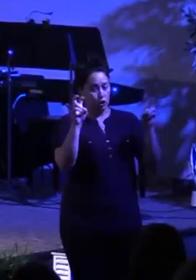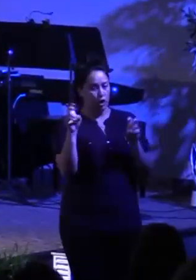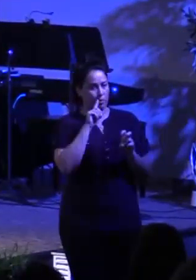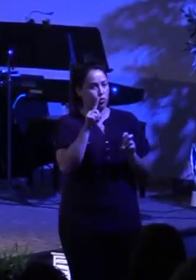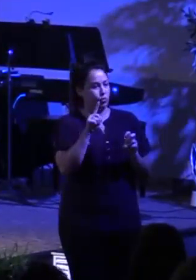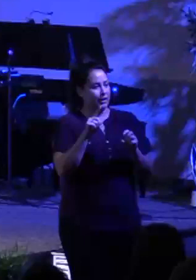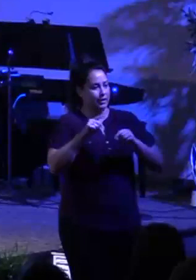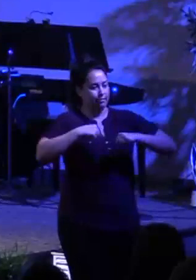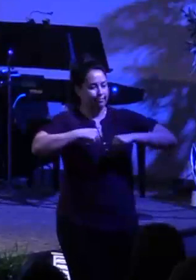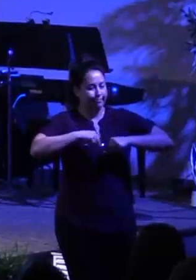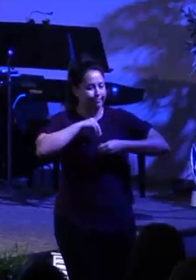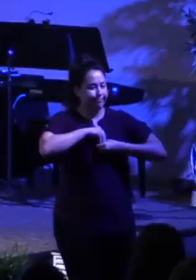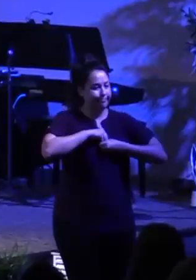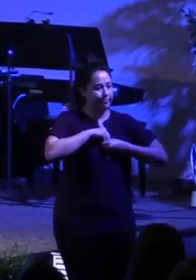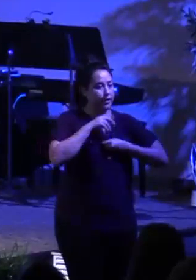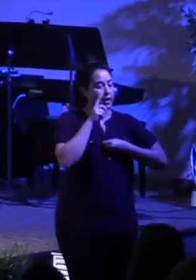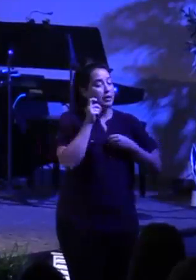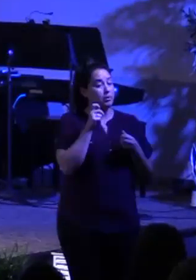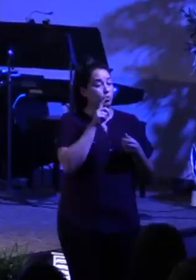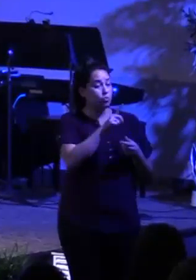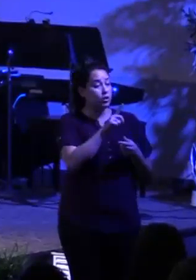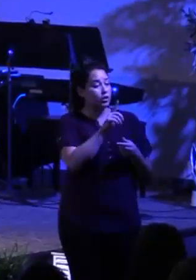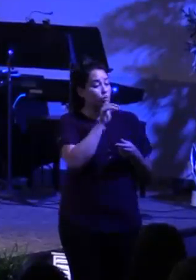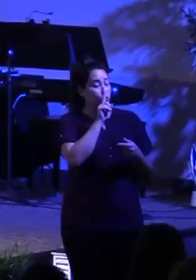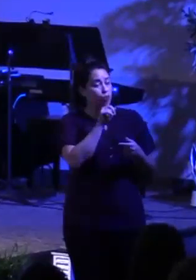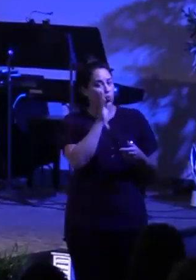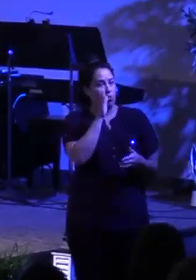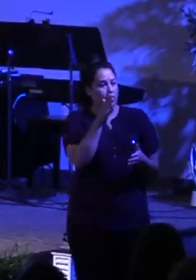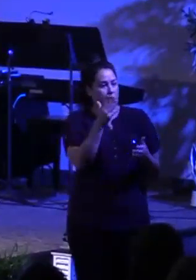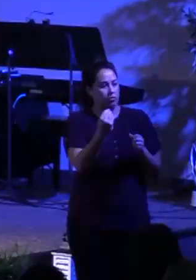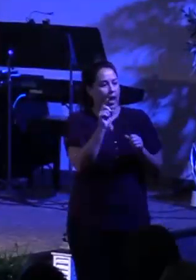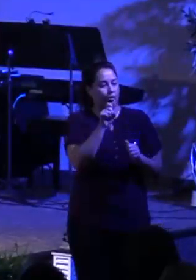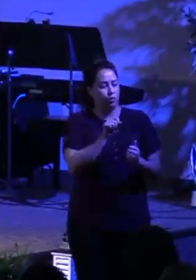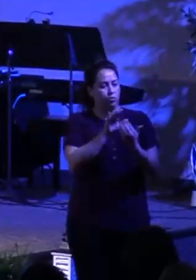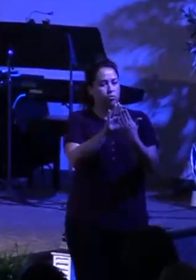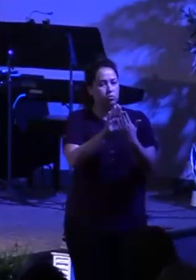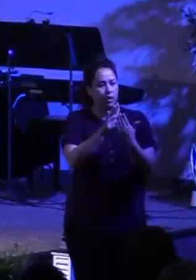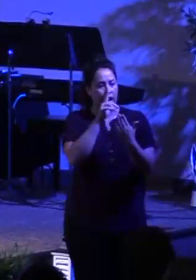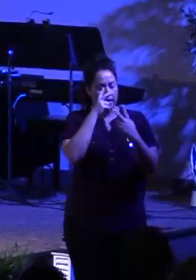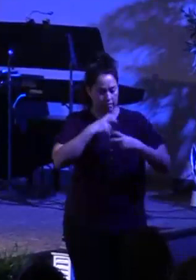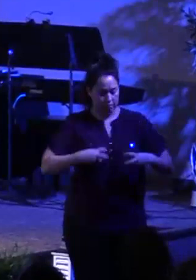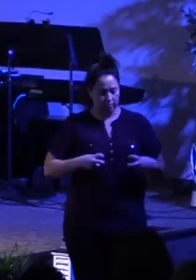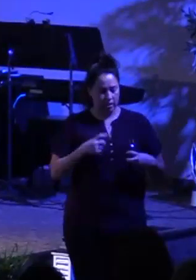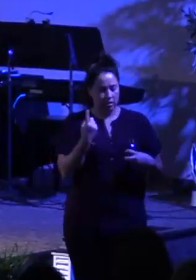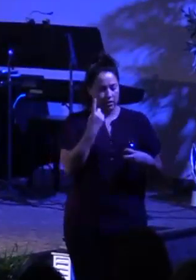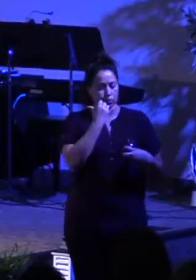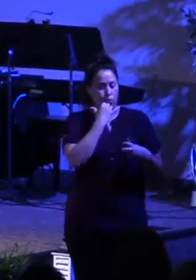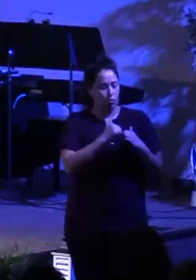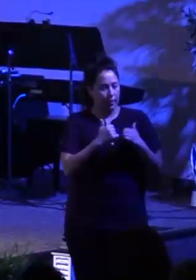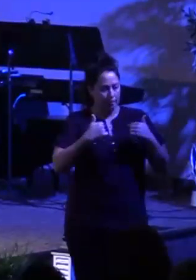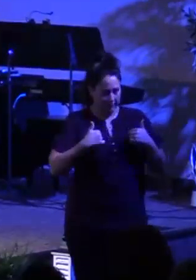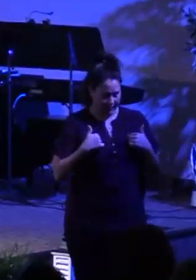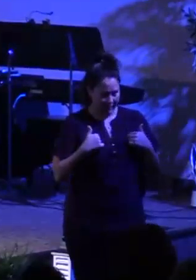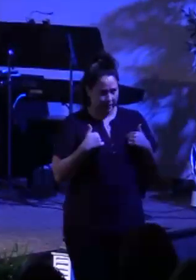are faced with the possibility that something is wrong with you. And the truth is there's nothing wrong with you. And we're going to unpack this, and we're